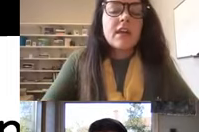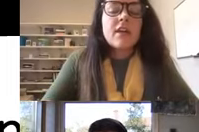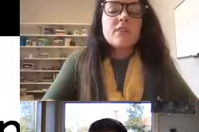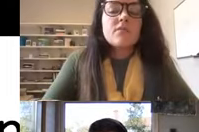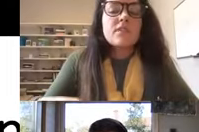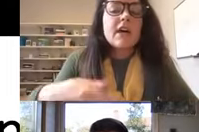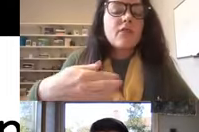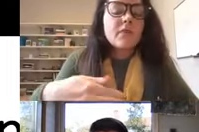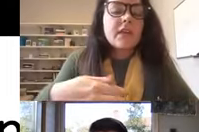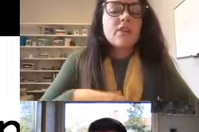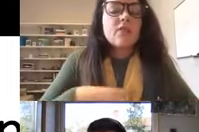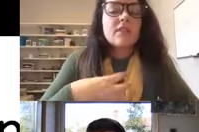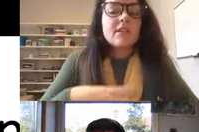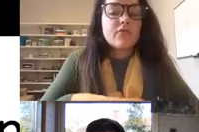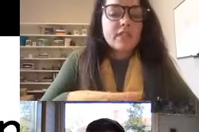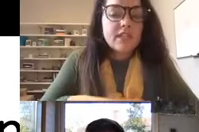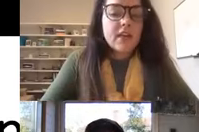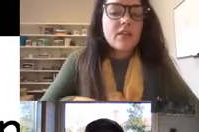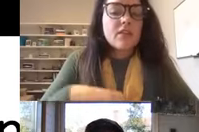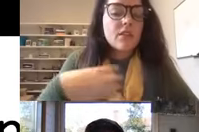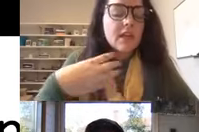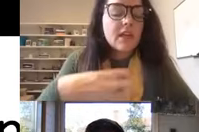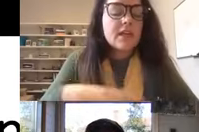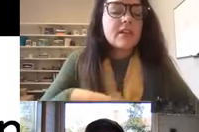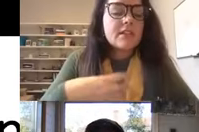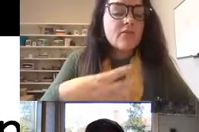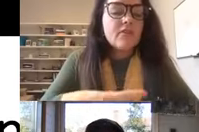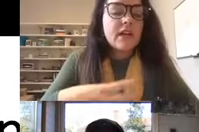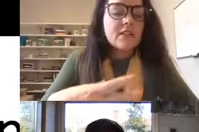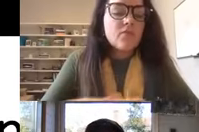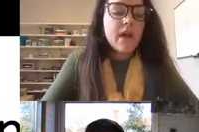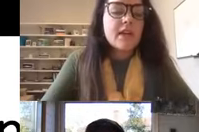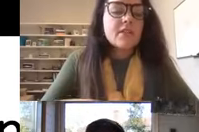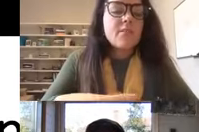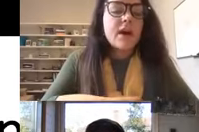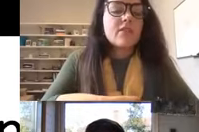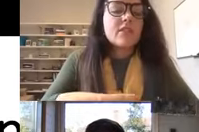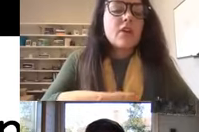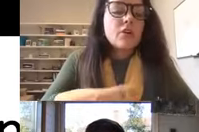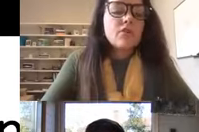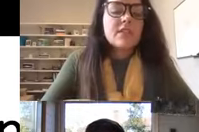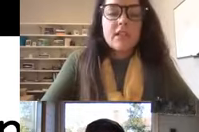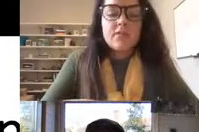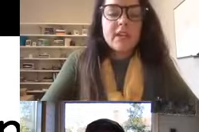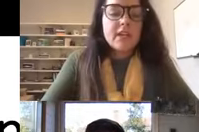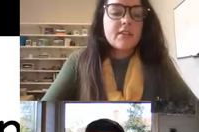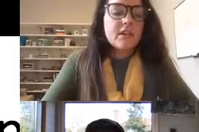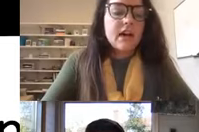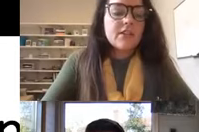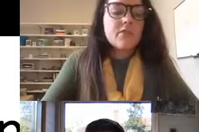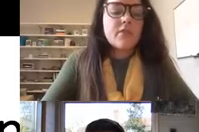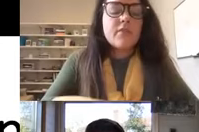thinking self, beginning with a self-critique, thinking in self-reflexive ways about who's celebrated